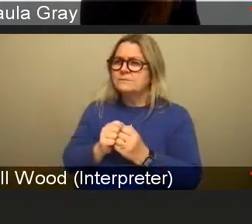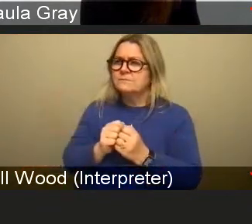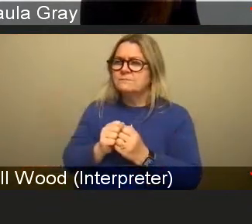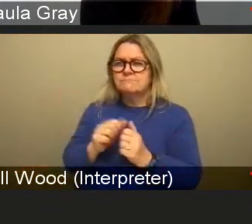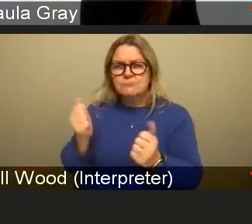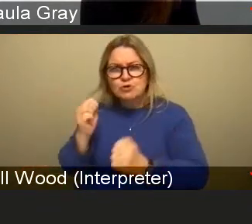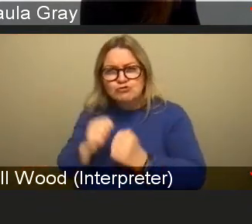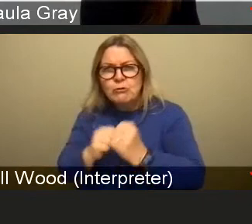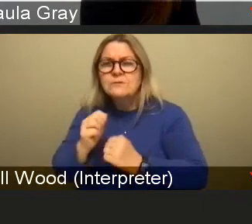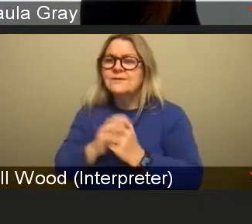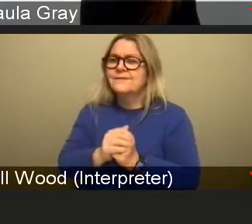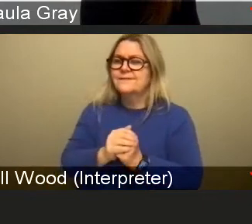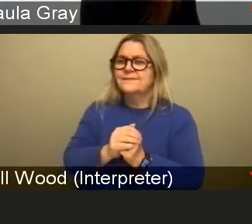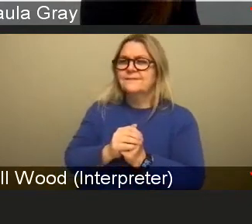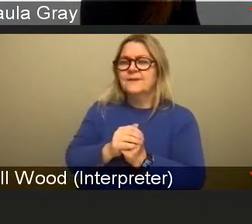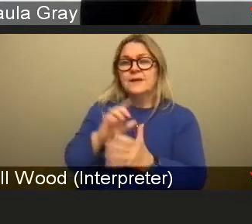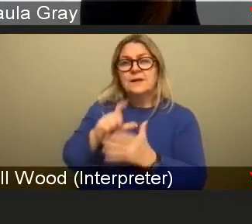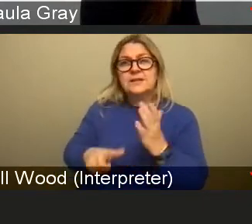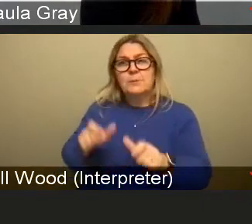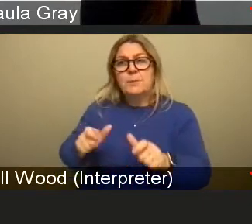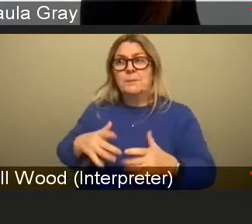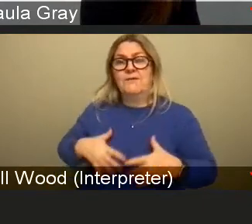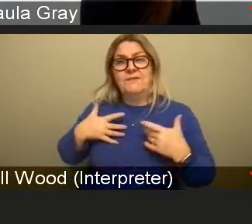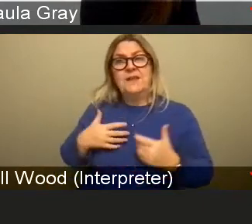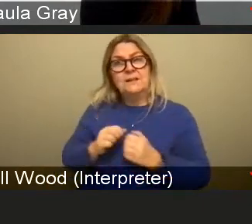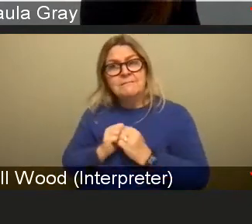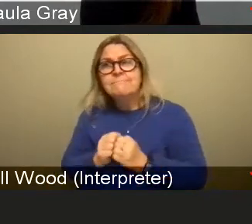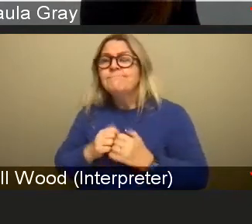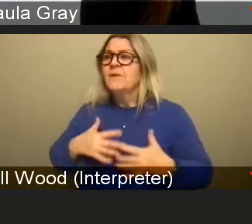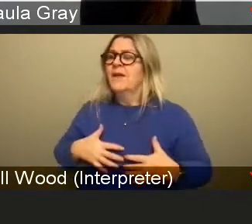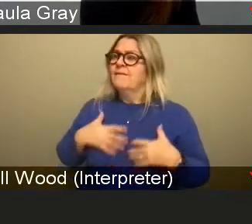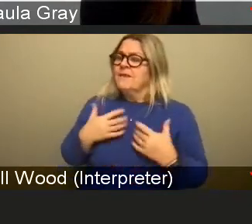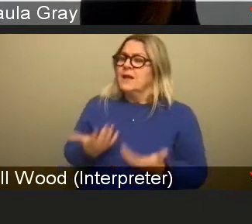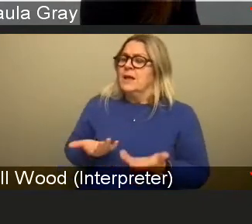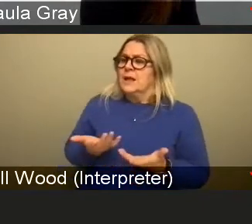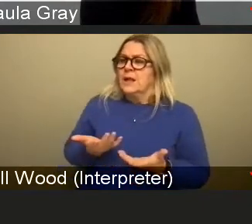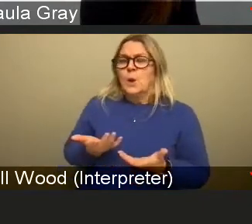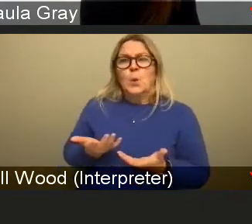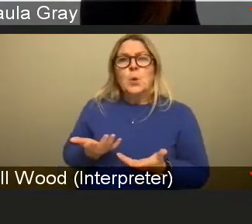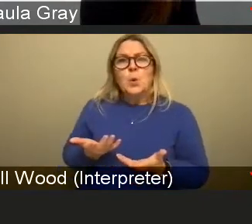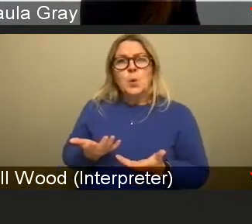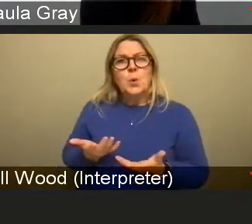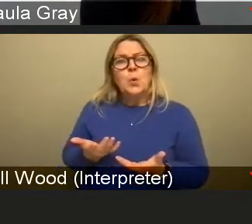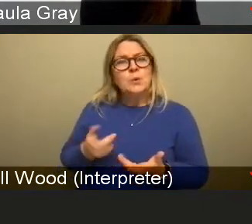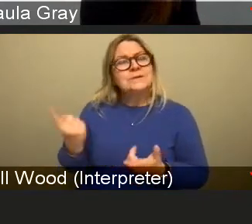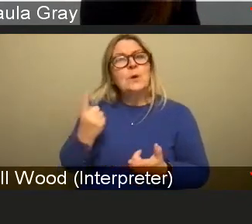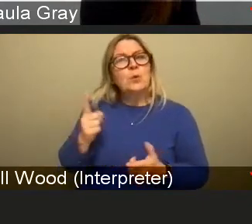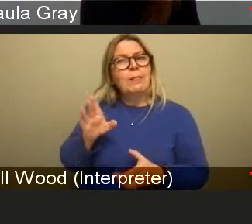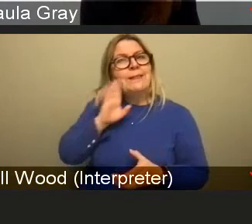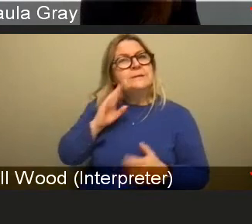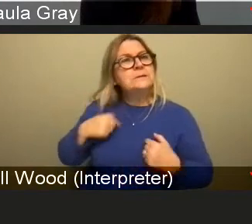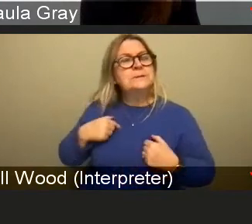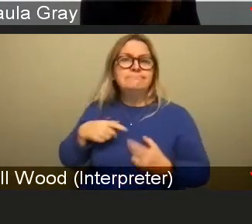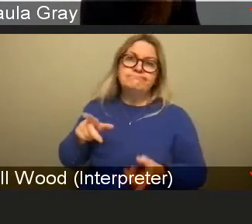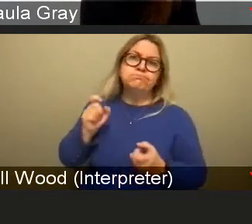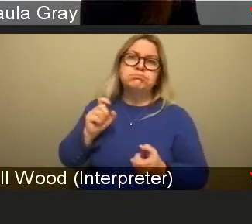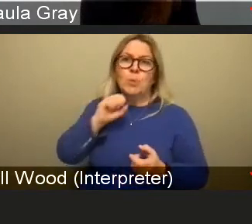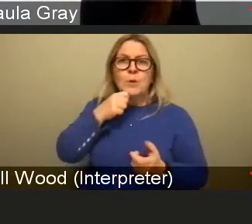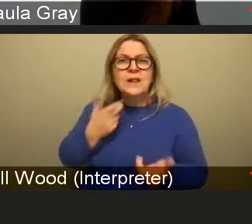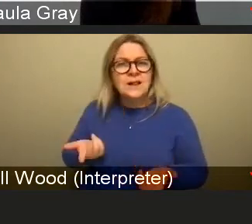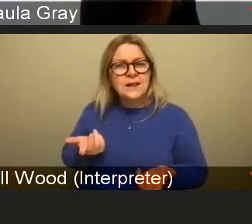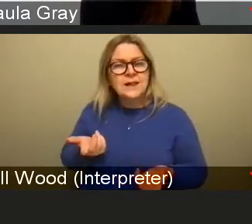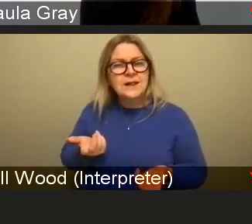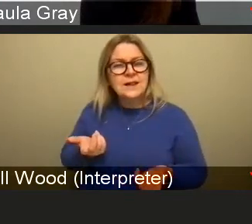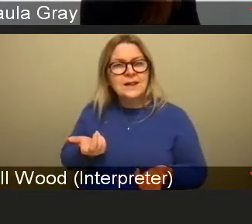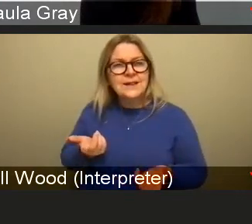supported and listened to, as opposed to through perhaps more traditional recruitment methods, something that maybe they're not certainly want to talk about. And